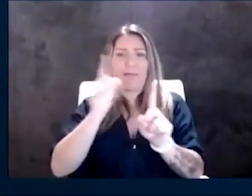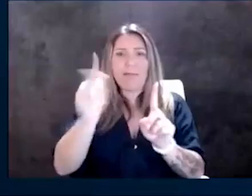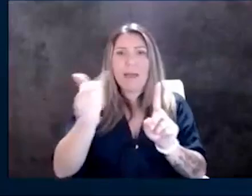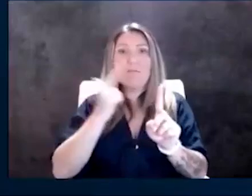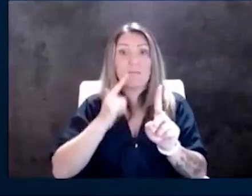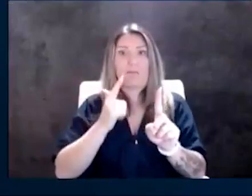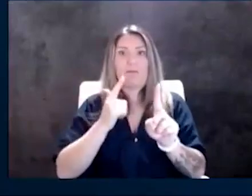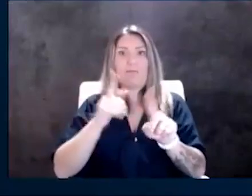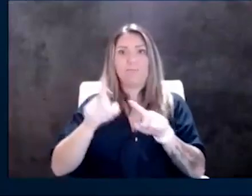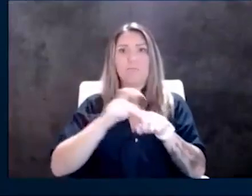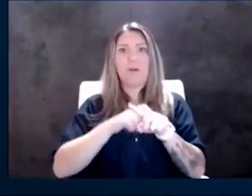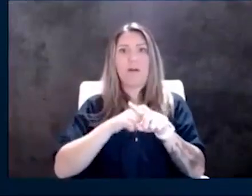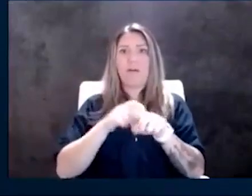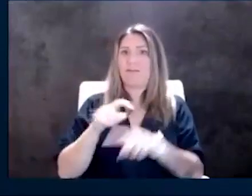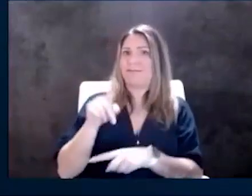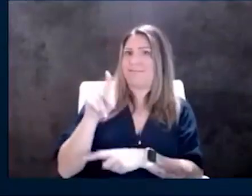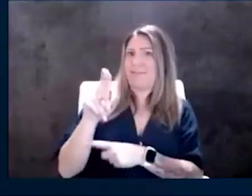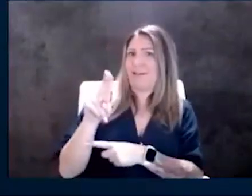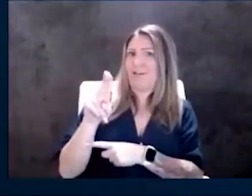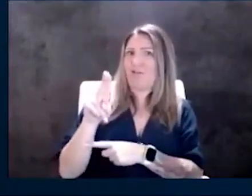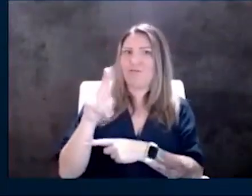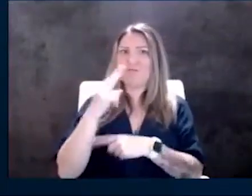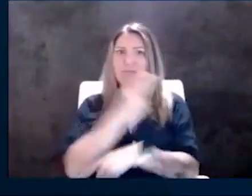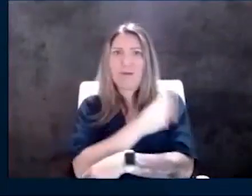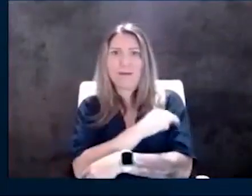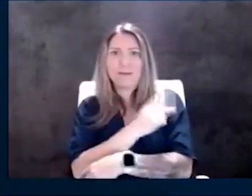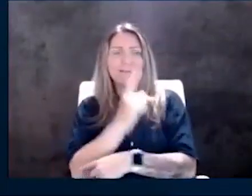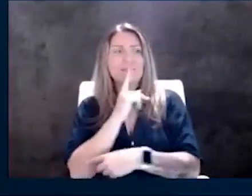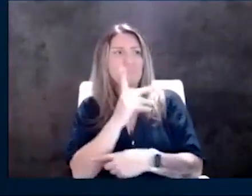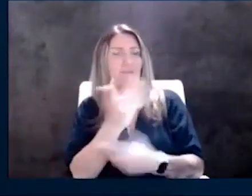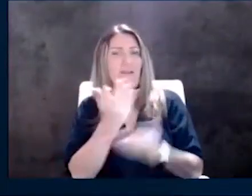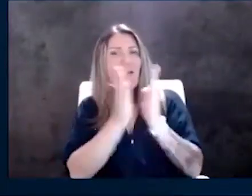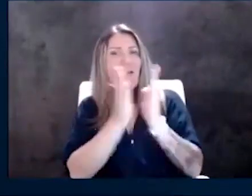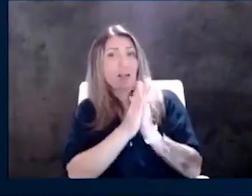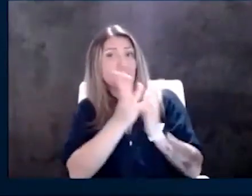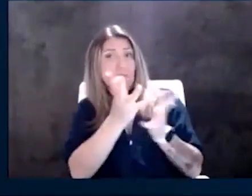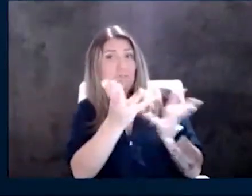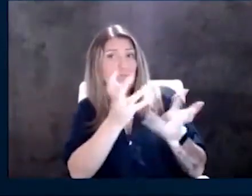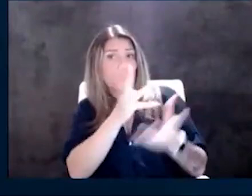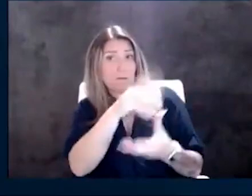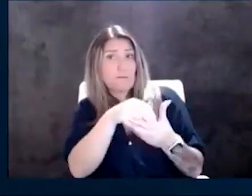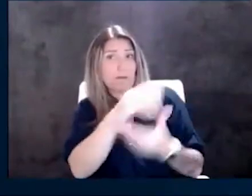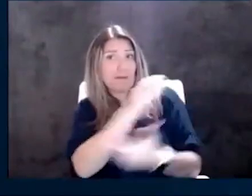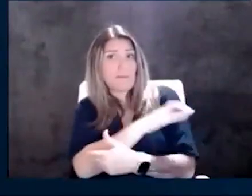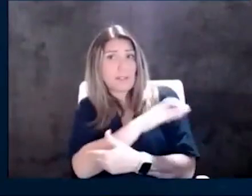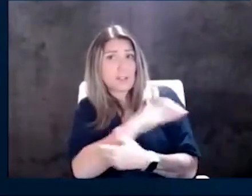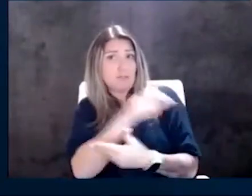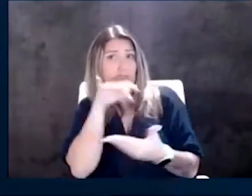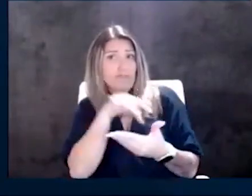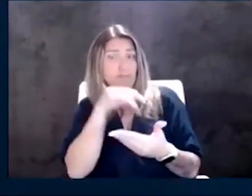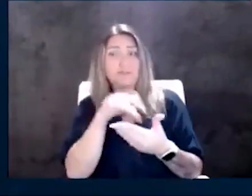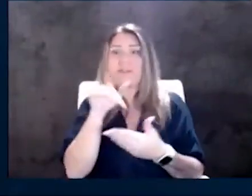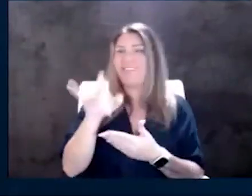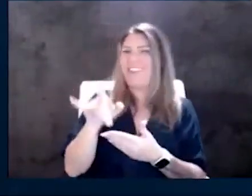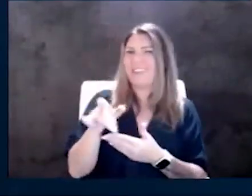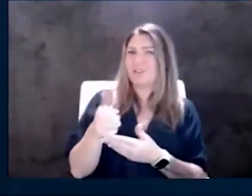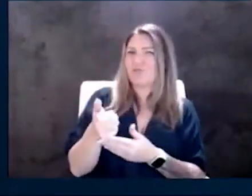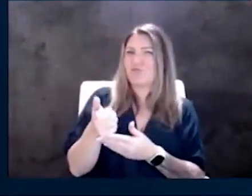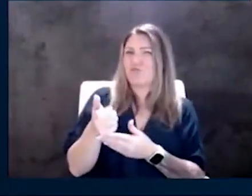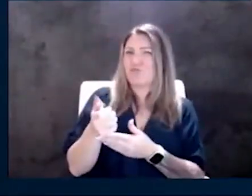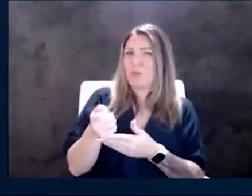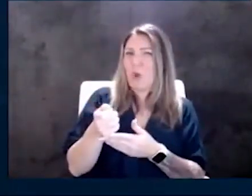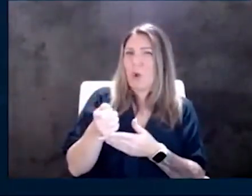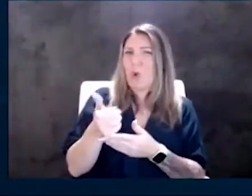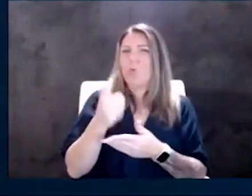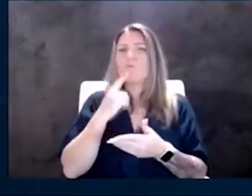Health System calling, asking if Winston would like to take part in a clinical trial. This is the remote that is used In a scale,